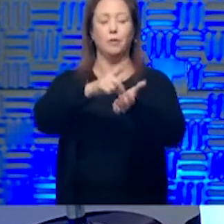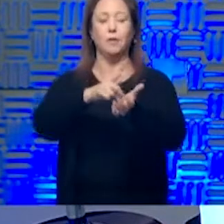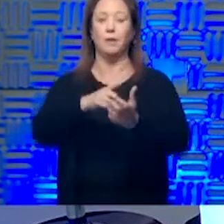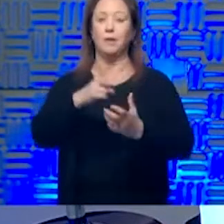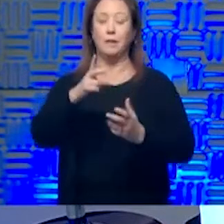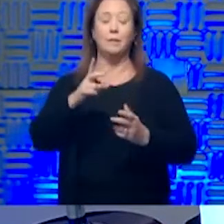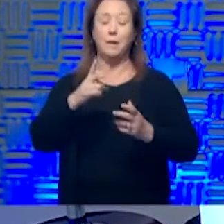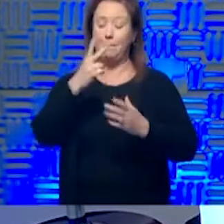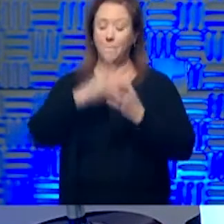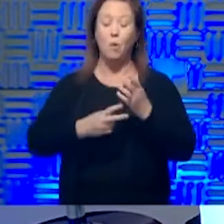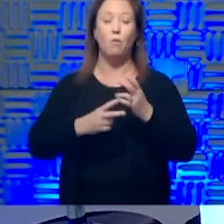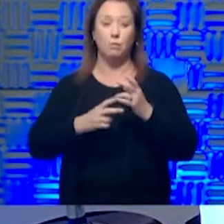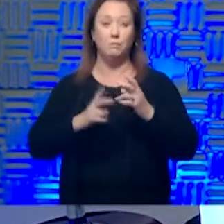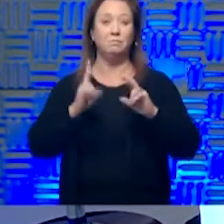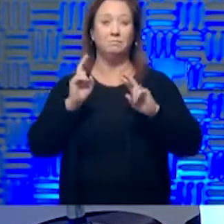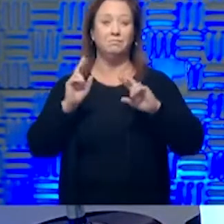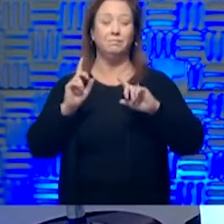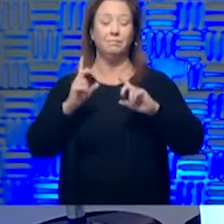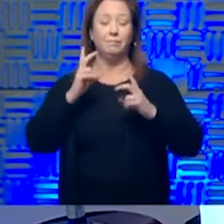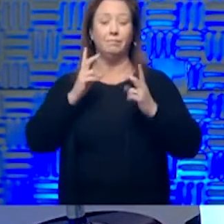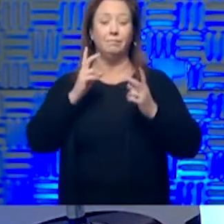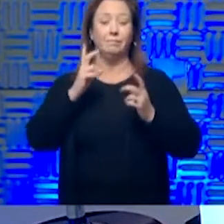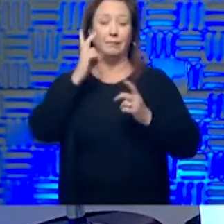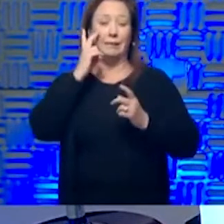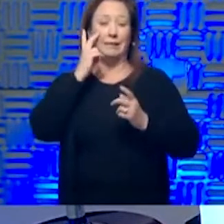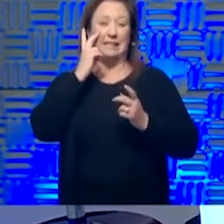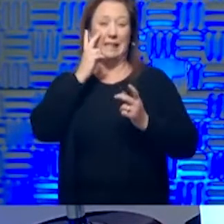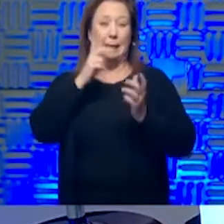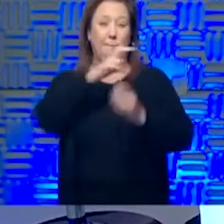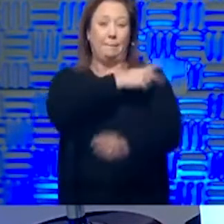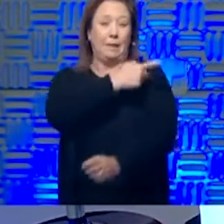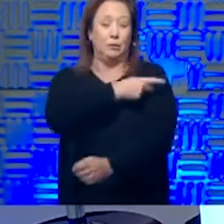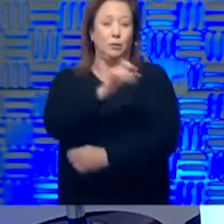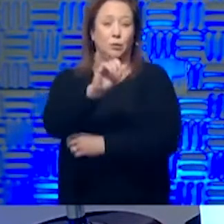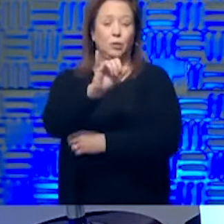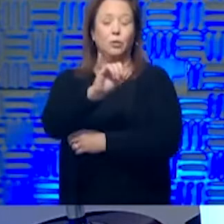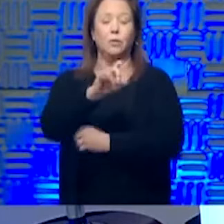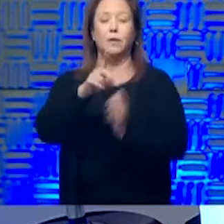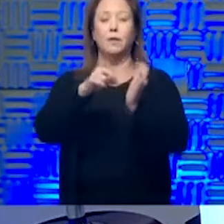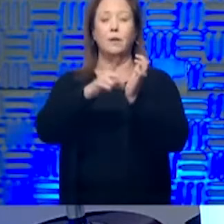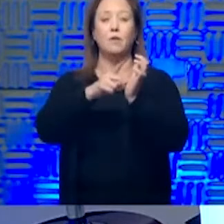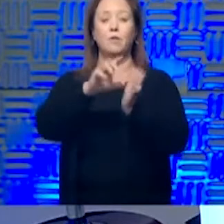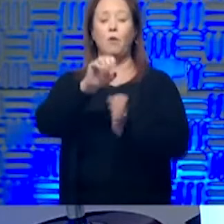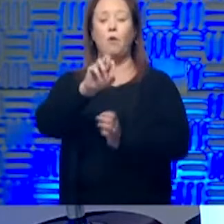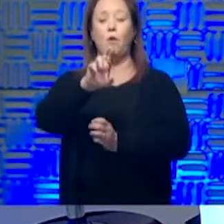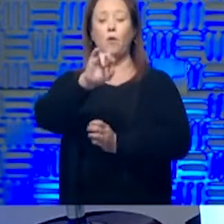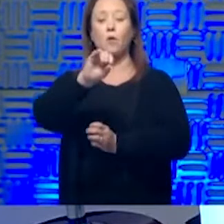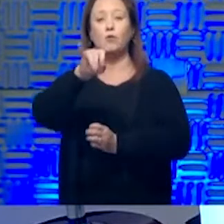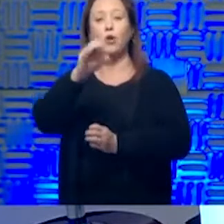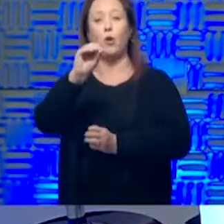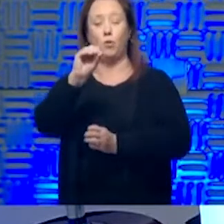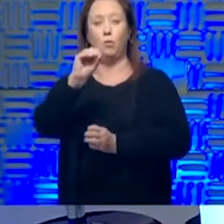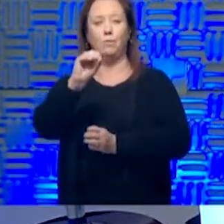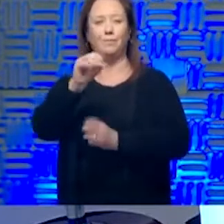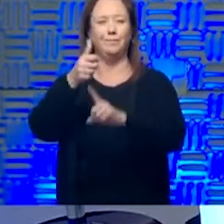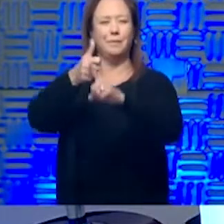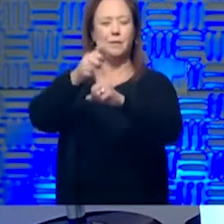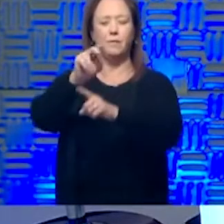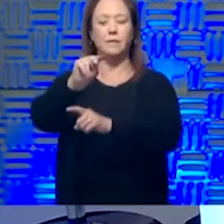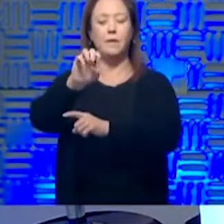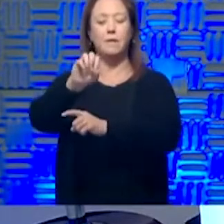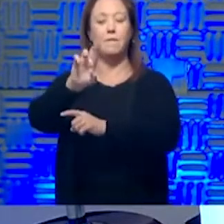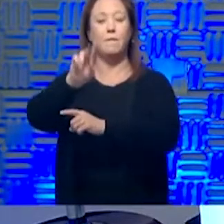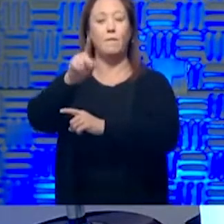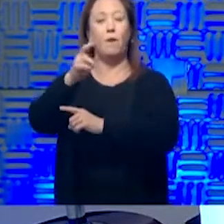see patients. And Dr. Ojo, our dean of the School of Medicine, who is a nephrologist and also seeing patients.